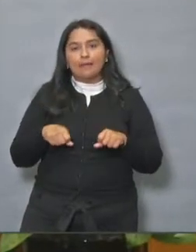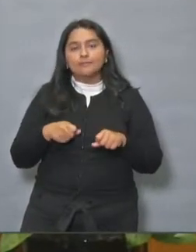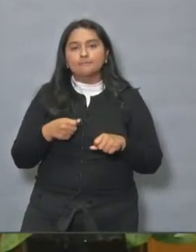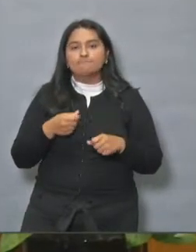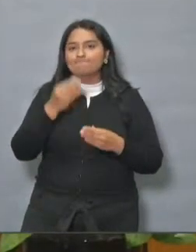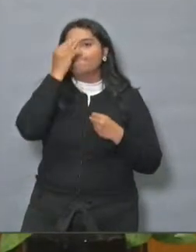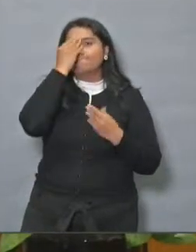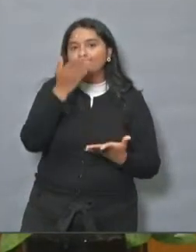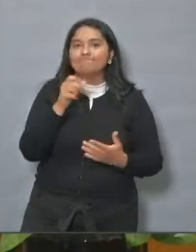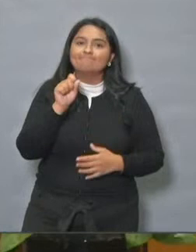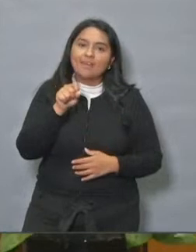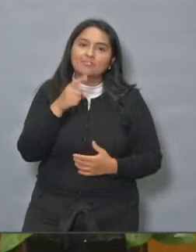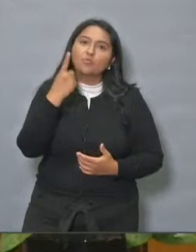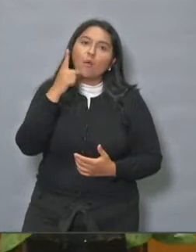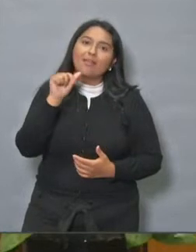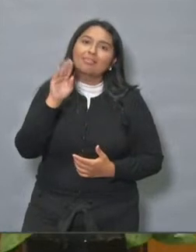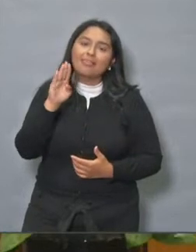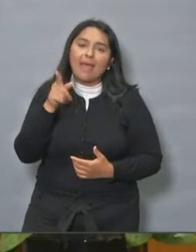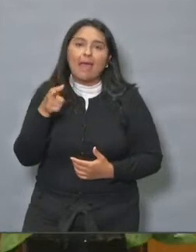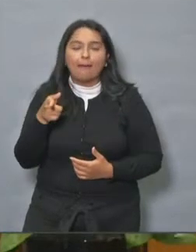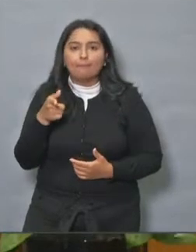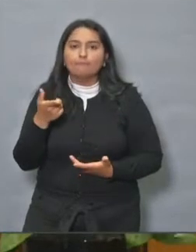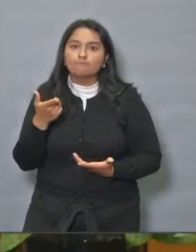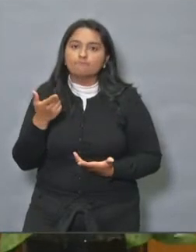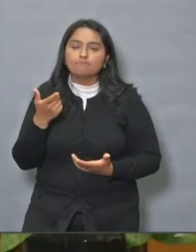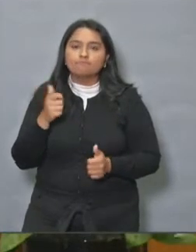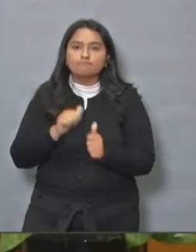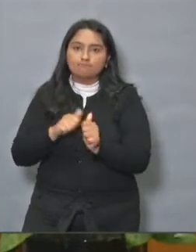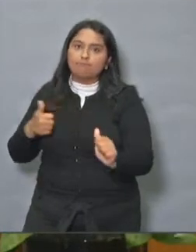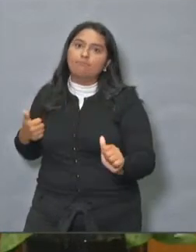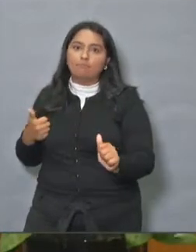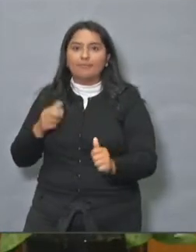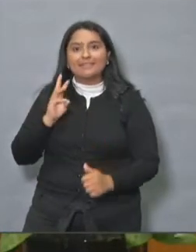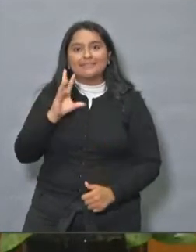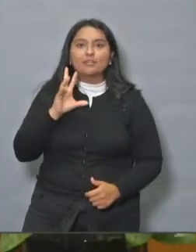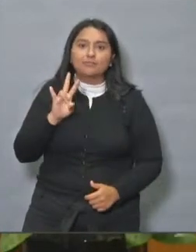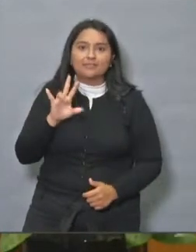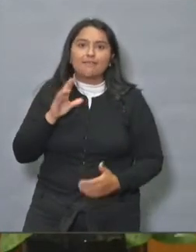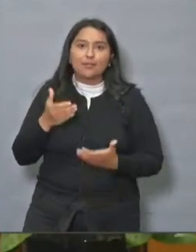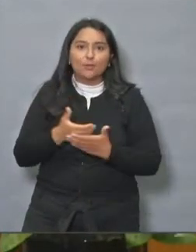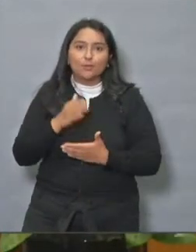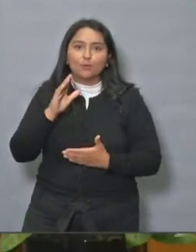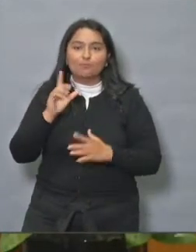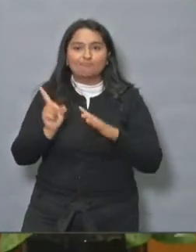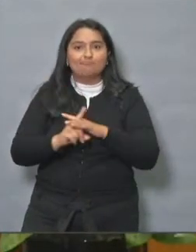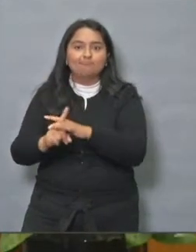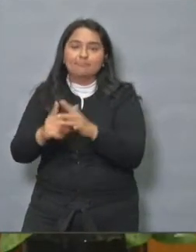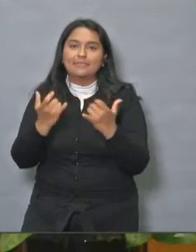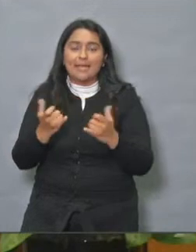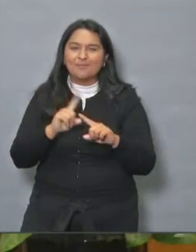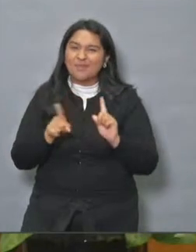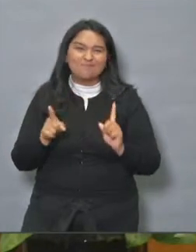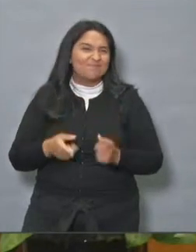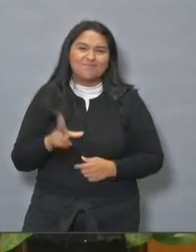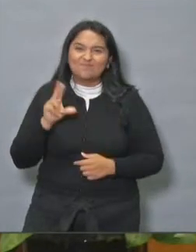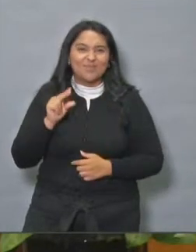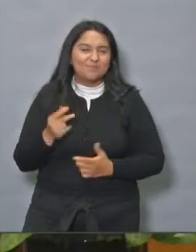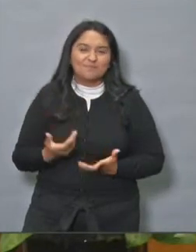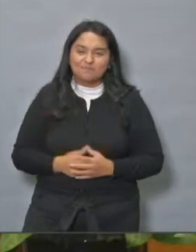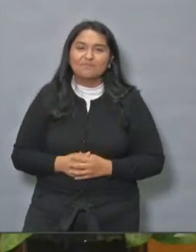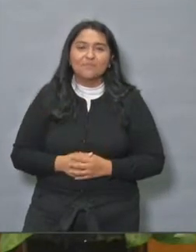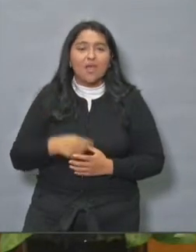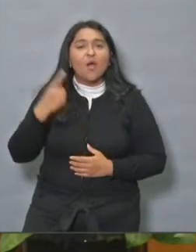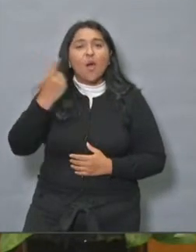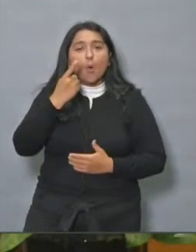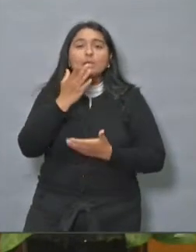that, dumped 600, 700 new cases today, but it's actually not the case. We always have some